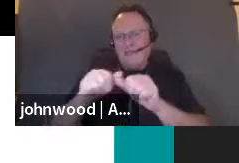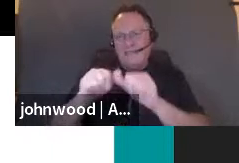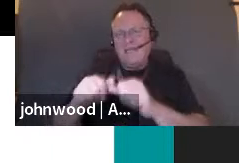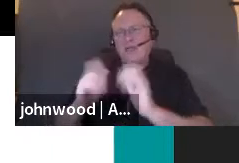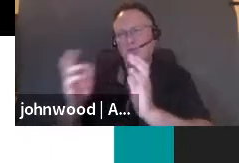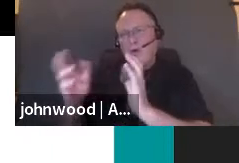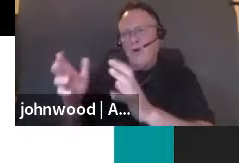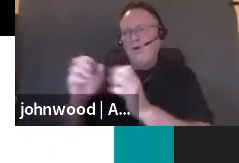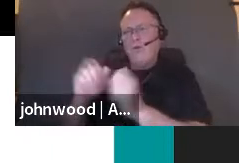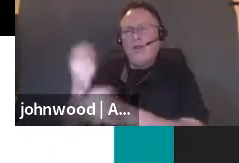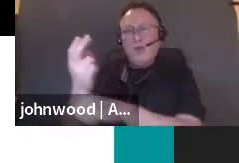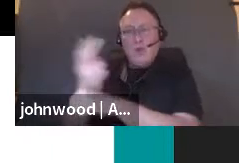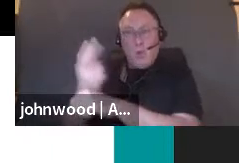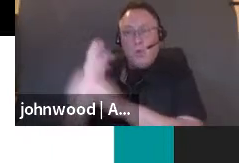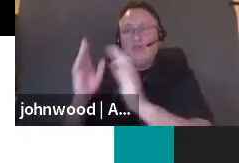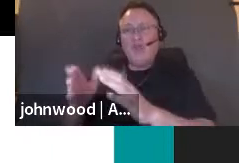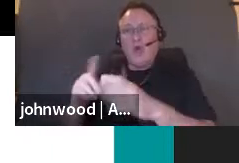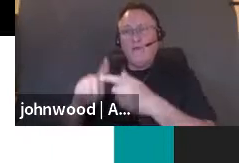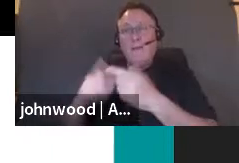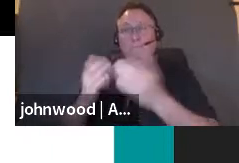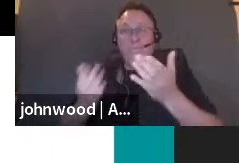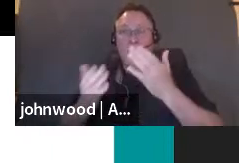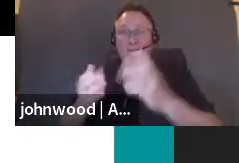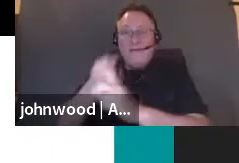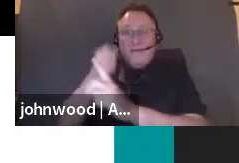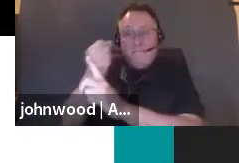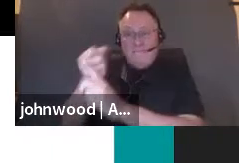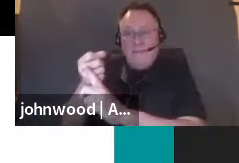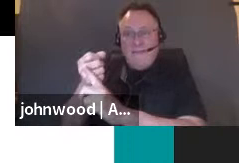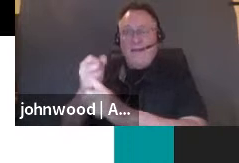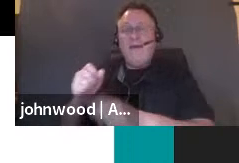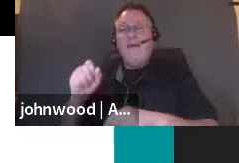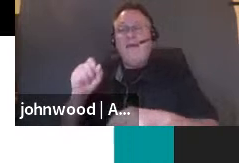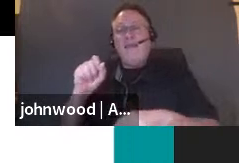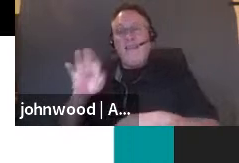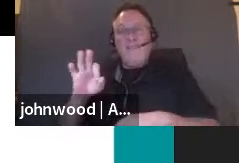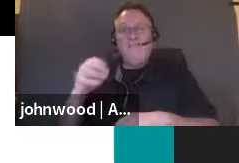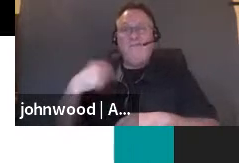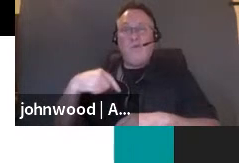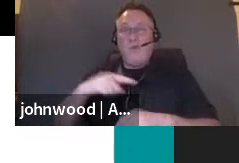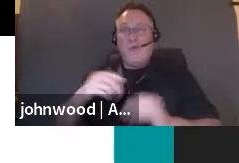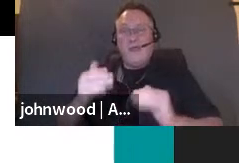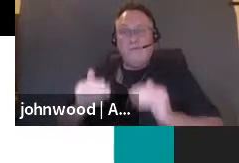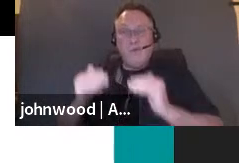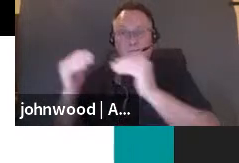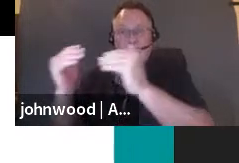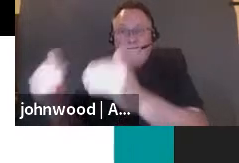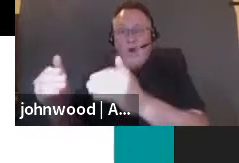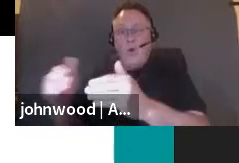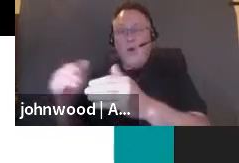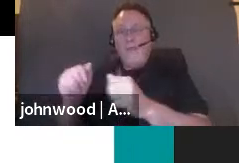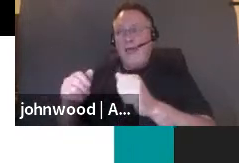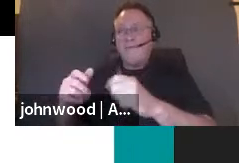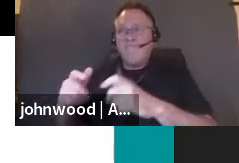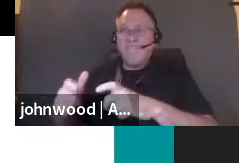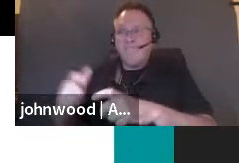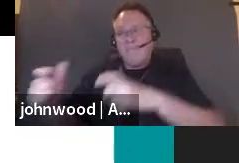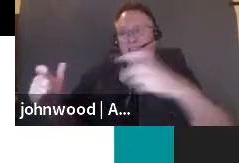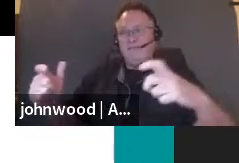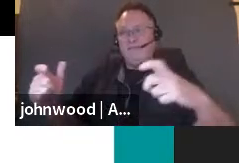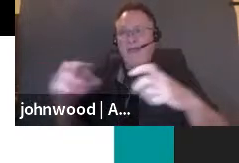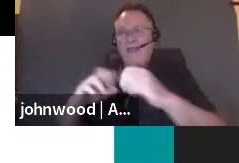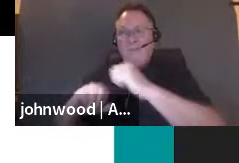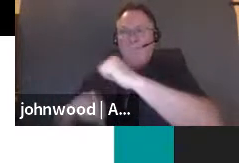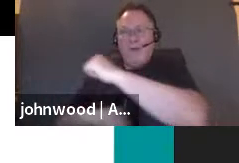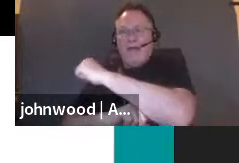users who would be potentially impacted if we were to, move forward with that fixed span bridge. And so